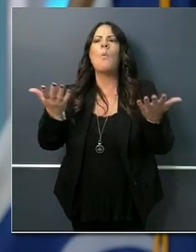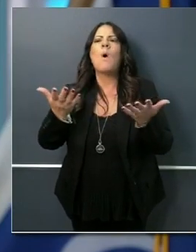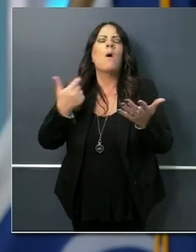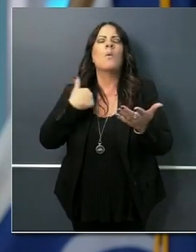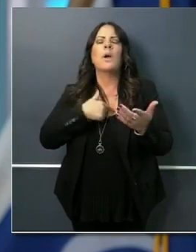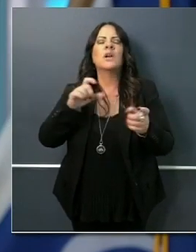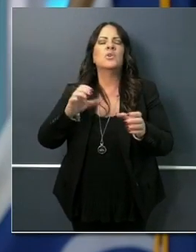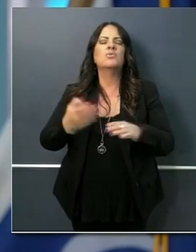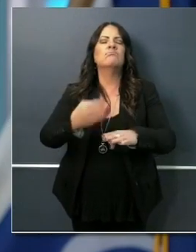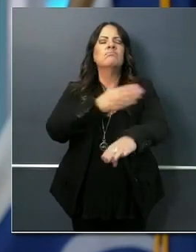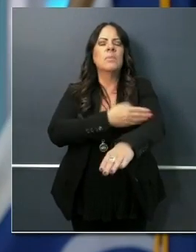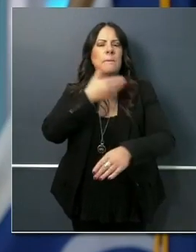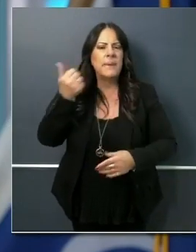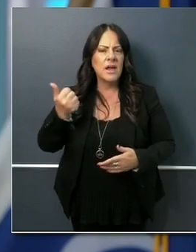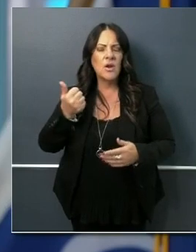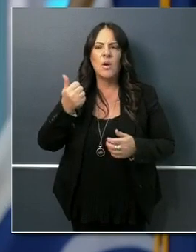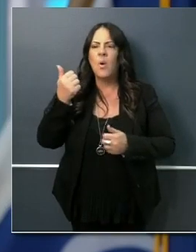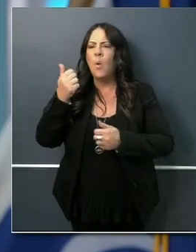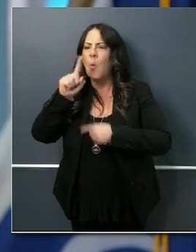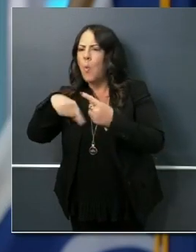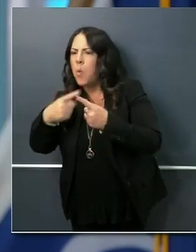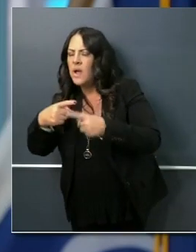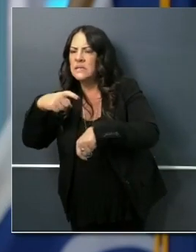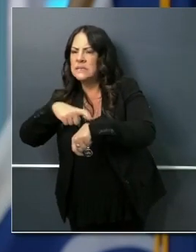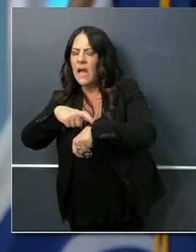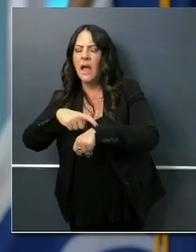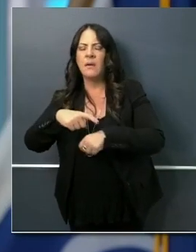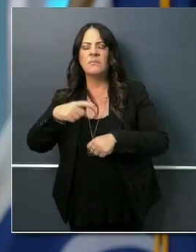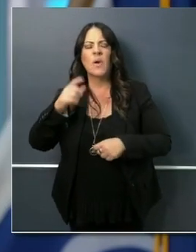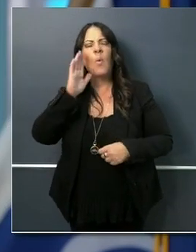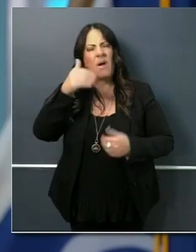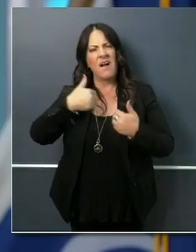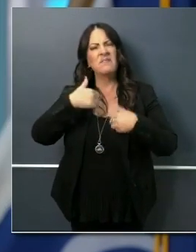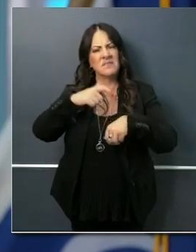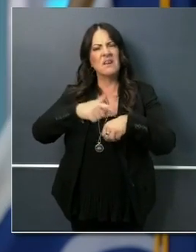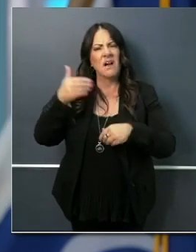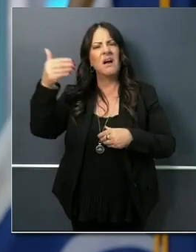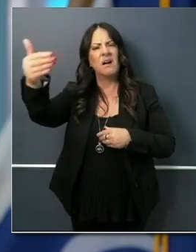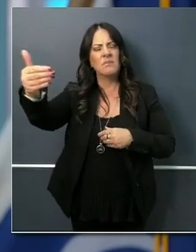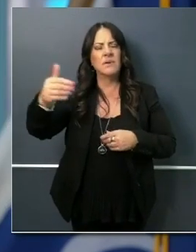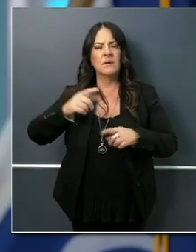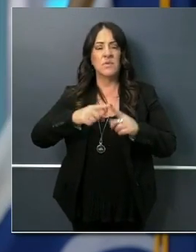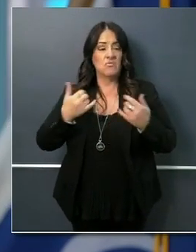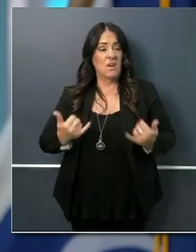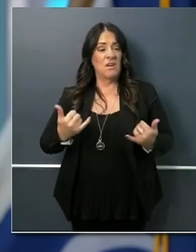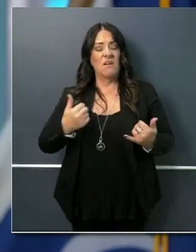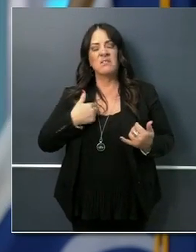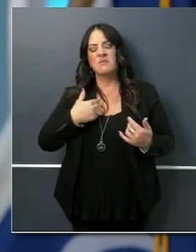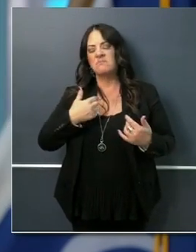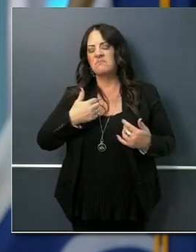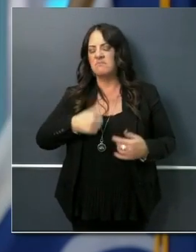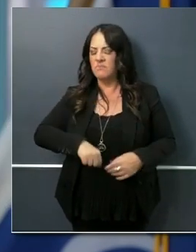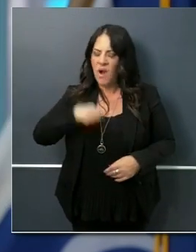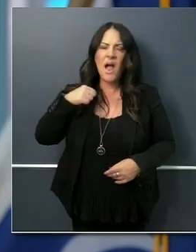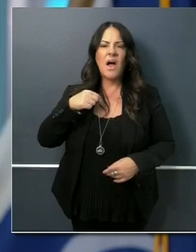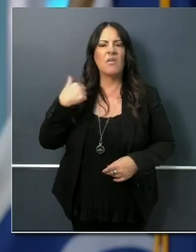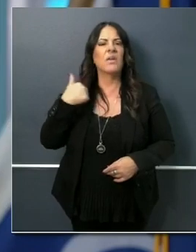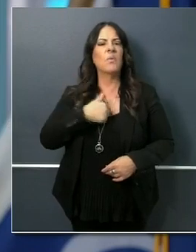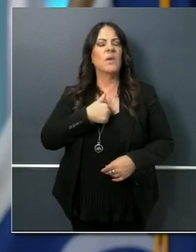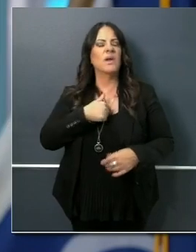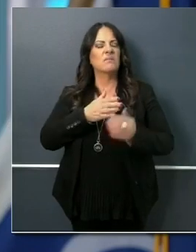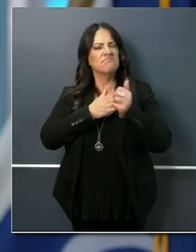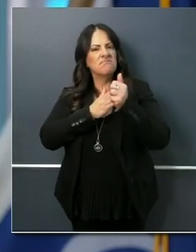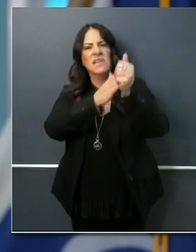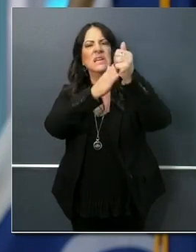more appropriately, and when, we'll certainly have time to do that. But right now, I'm just very proud of the state of California for leading. The state